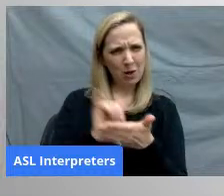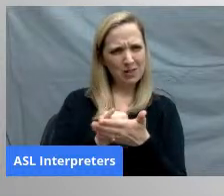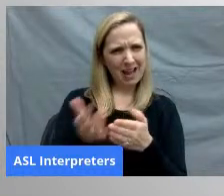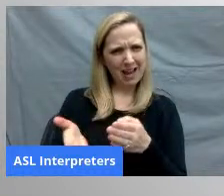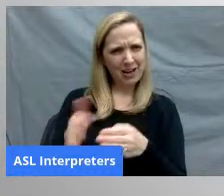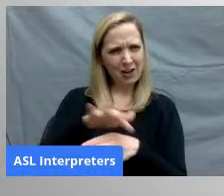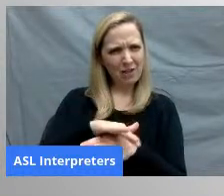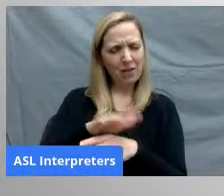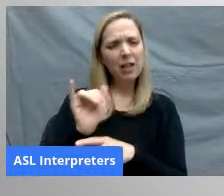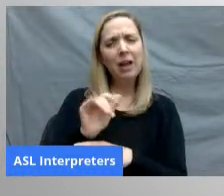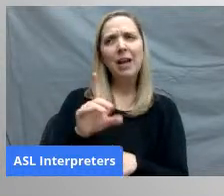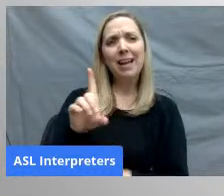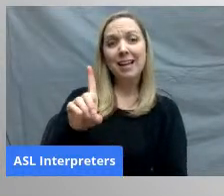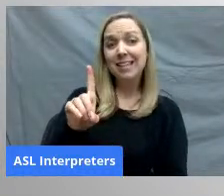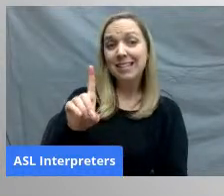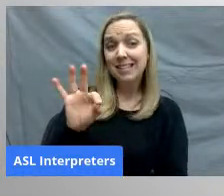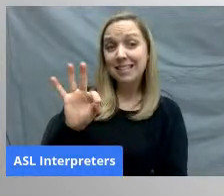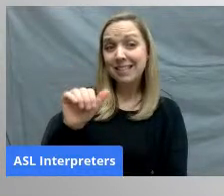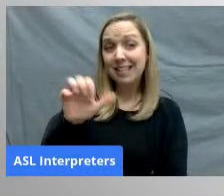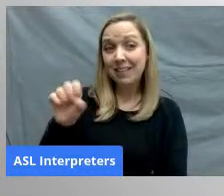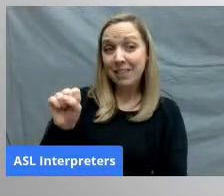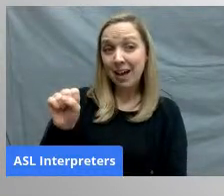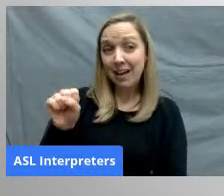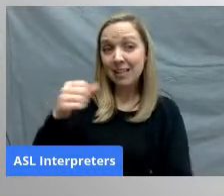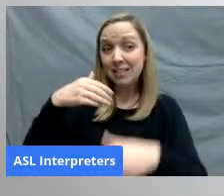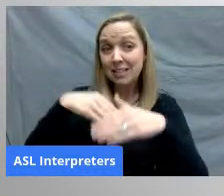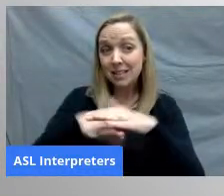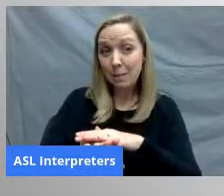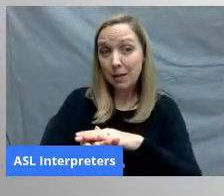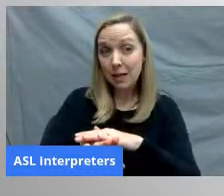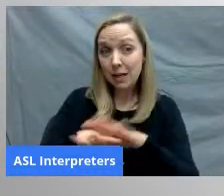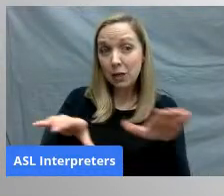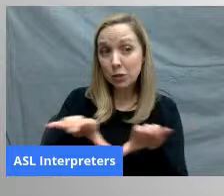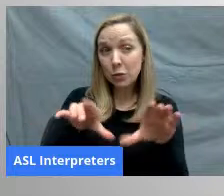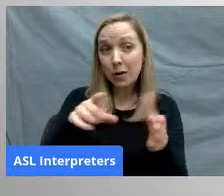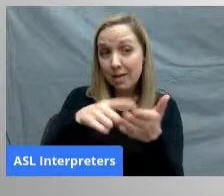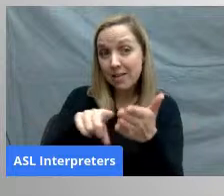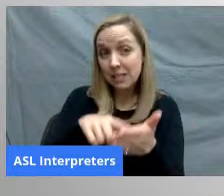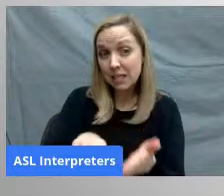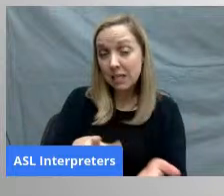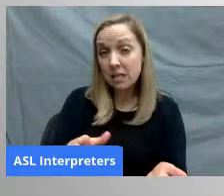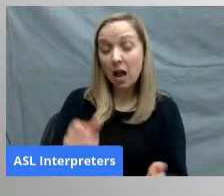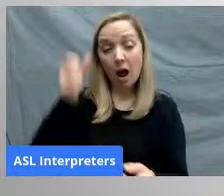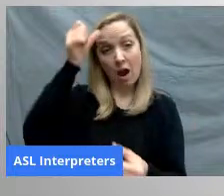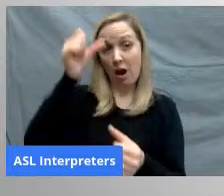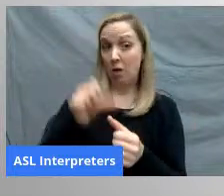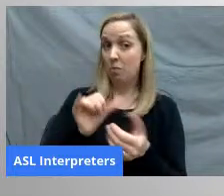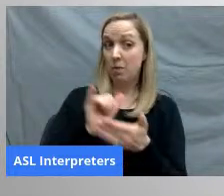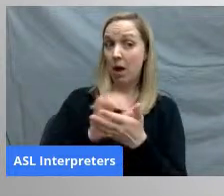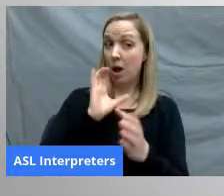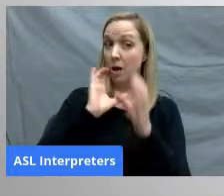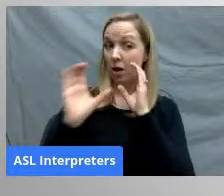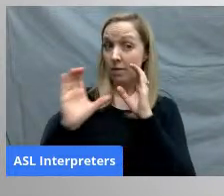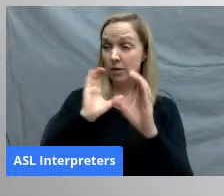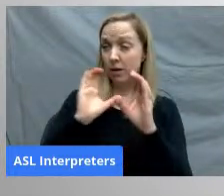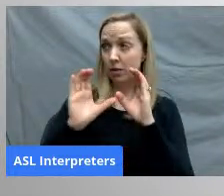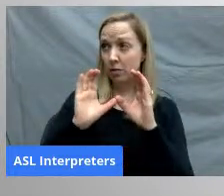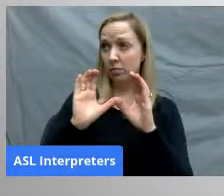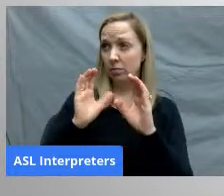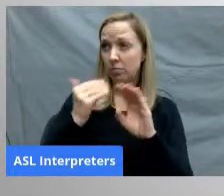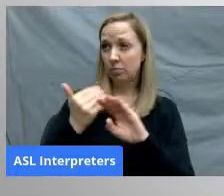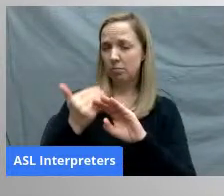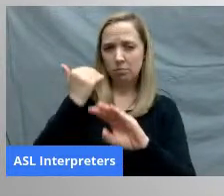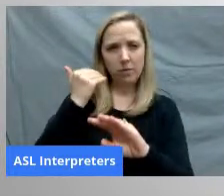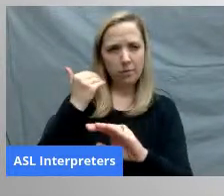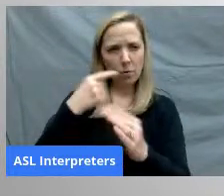here? Like DFACs or people like that coming in doing their investigations. I remember that conversation from the earlier discussions on